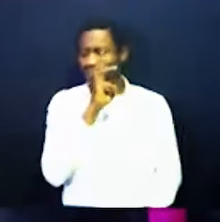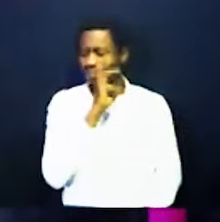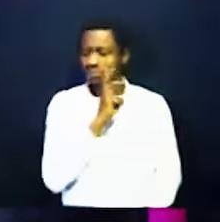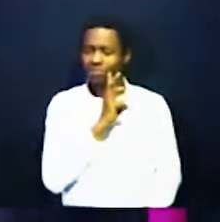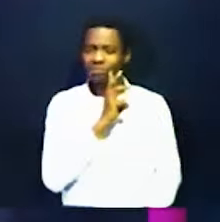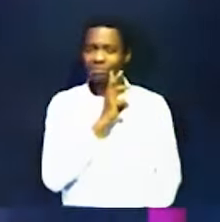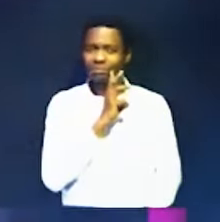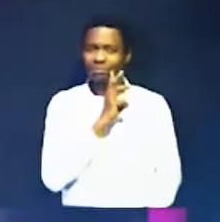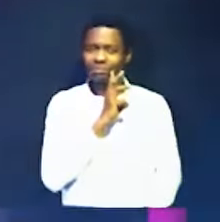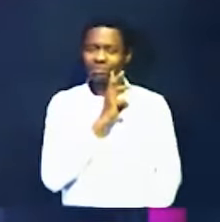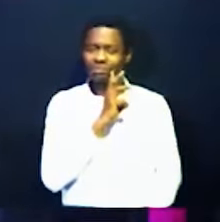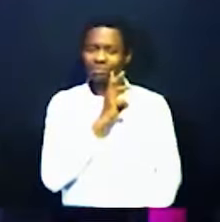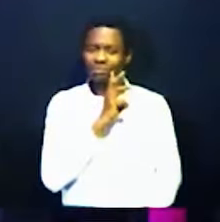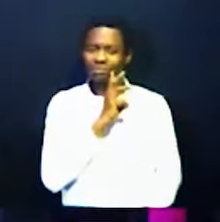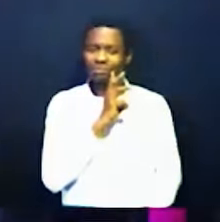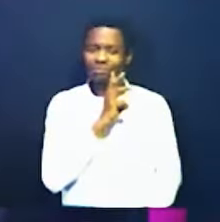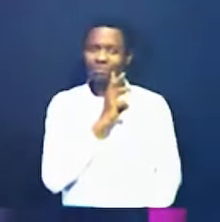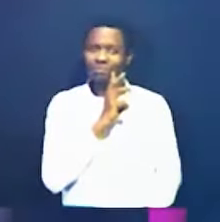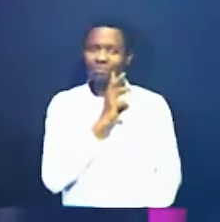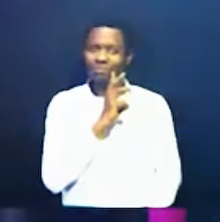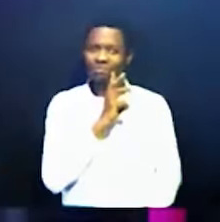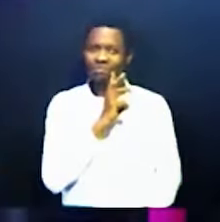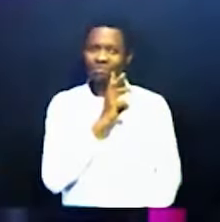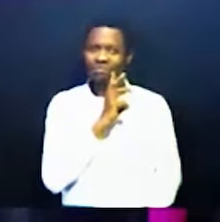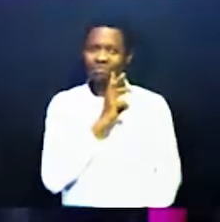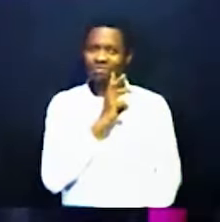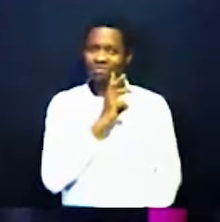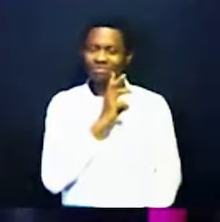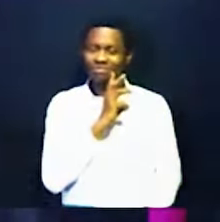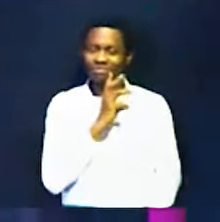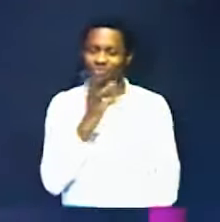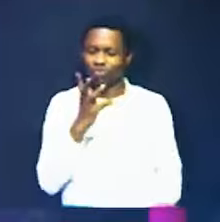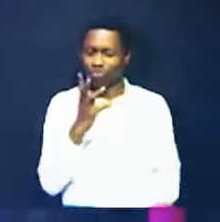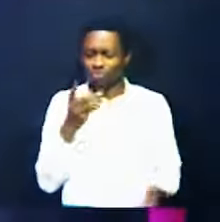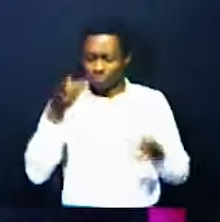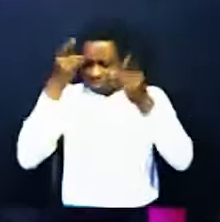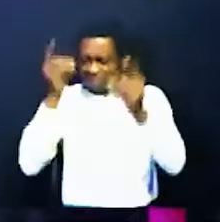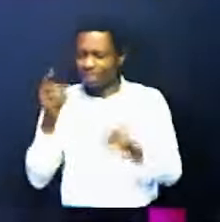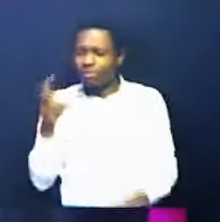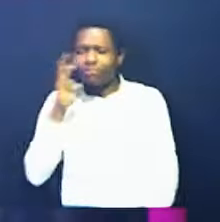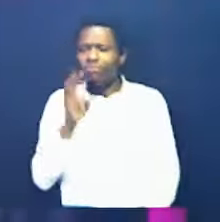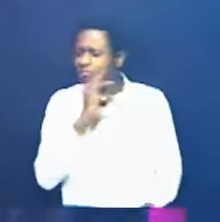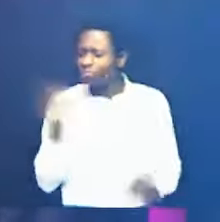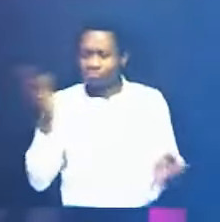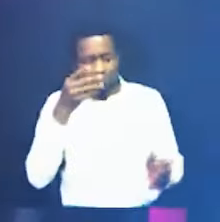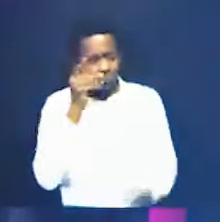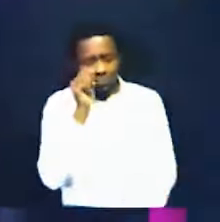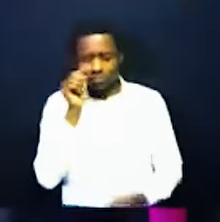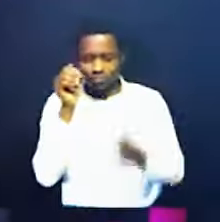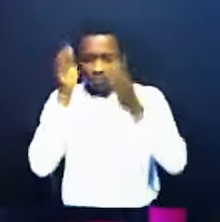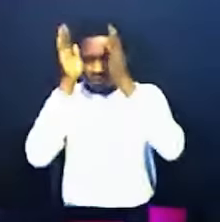streaming. I decided not to pay attention to the tears. I